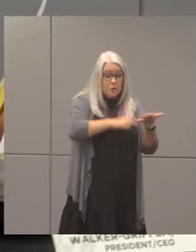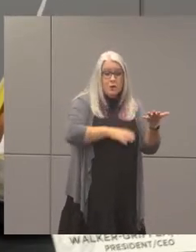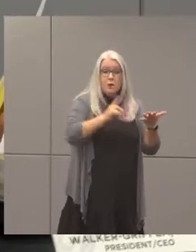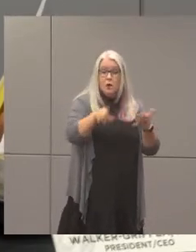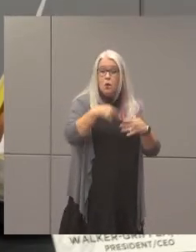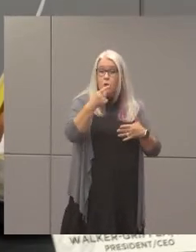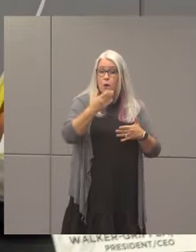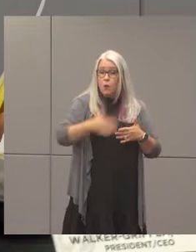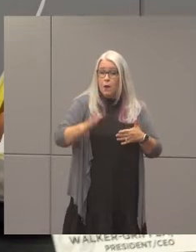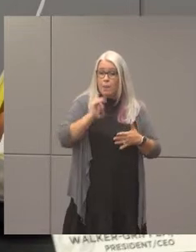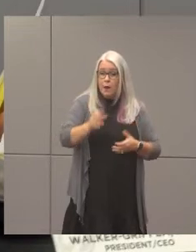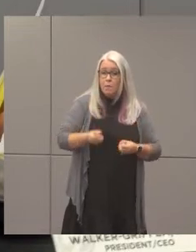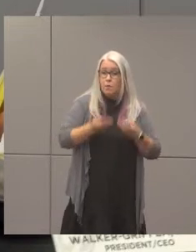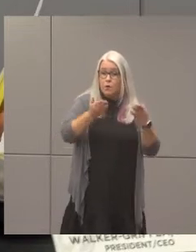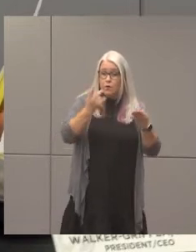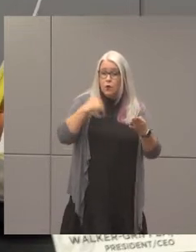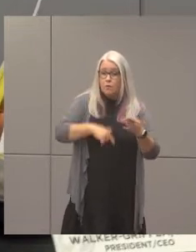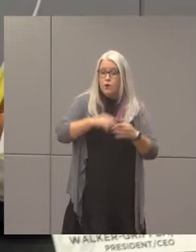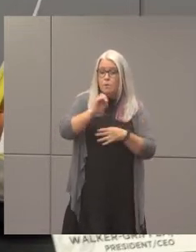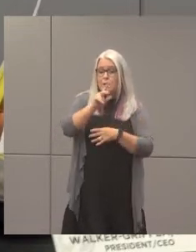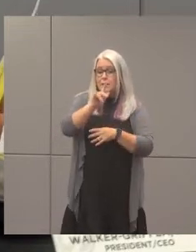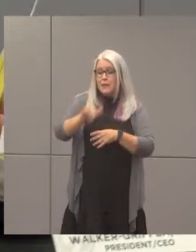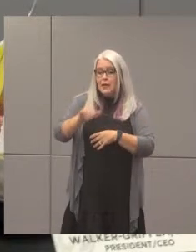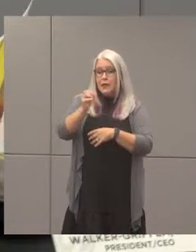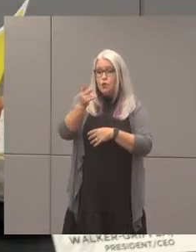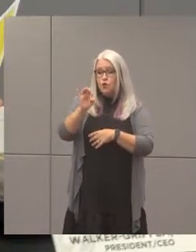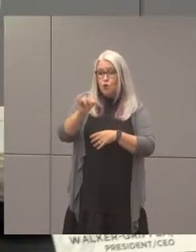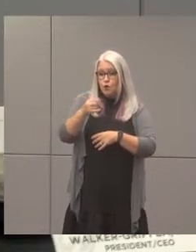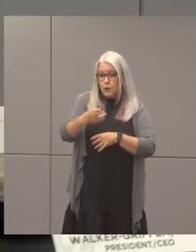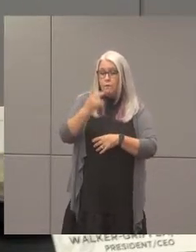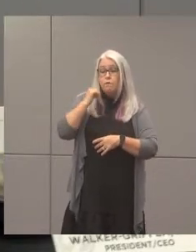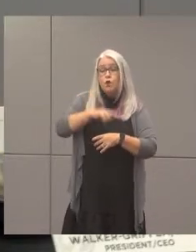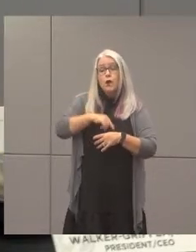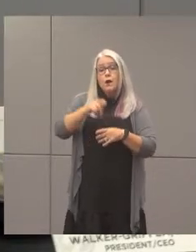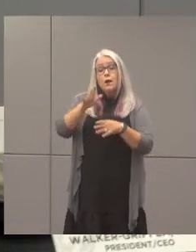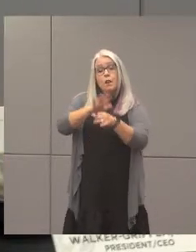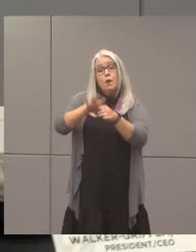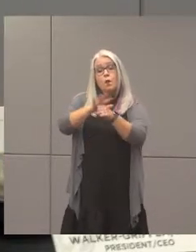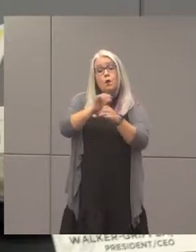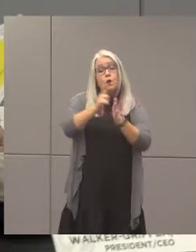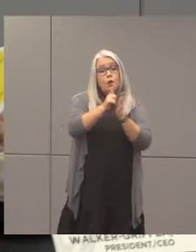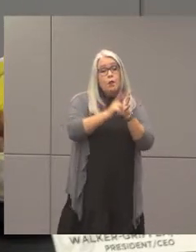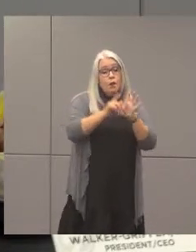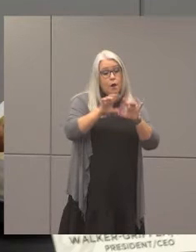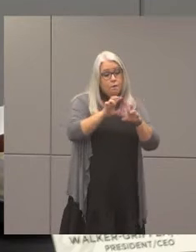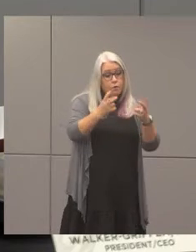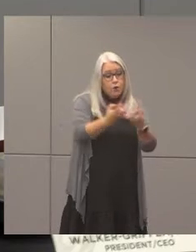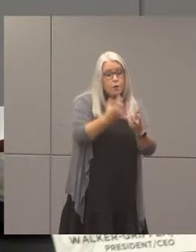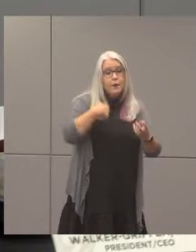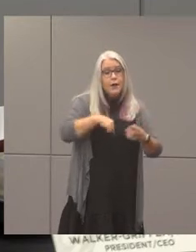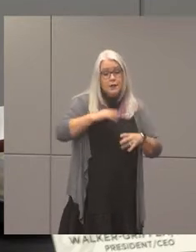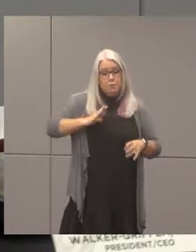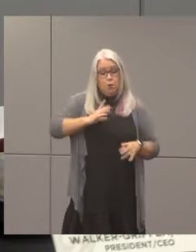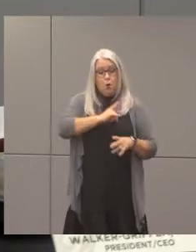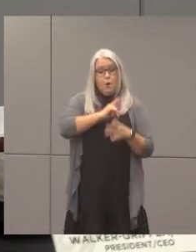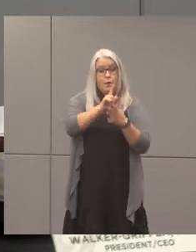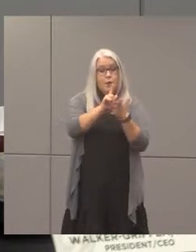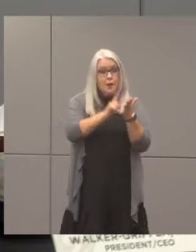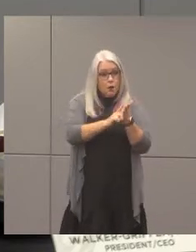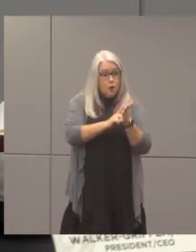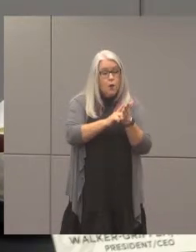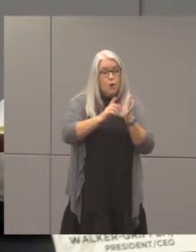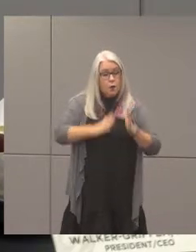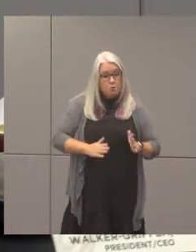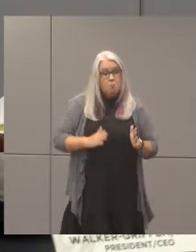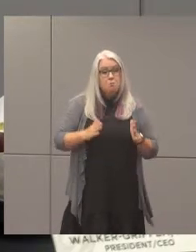motion that came from Trustee Sally Joseph to appoint a local Genesee County law firm as board legal counsel. But that motion also failed